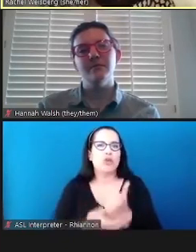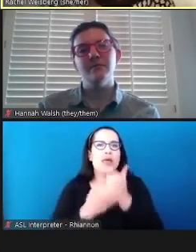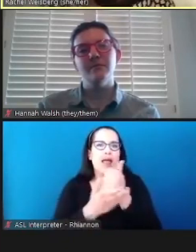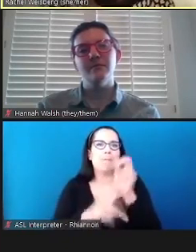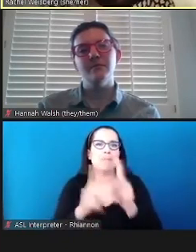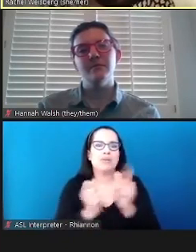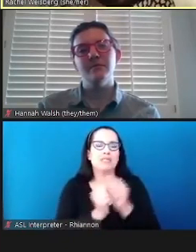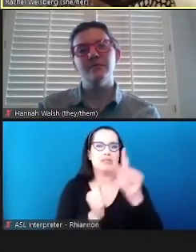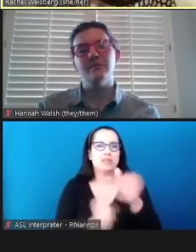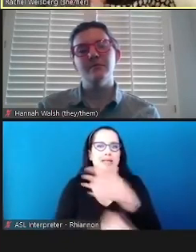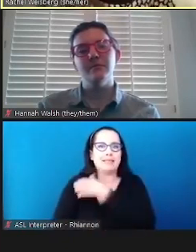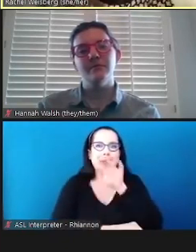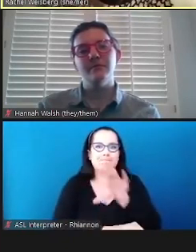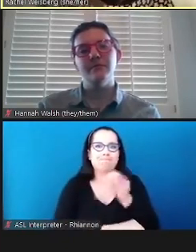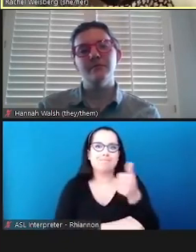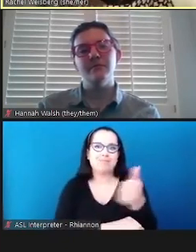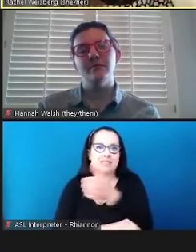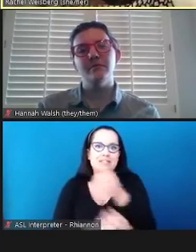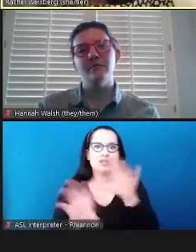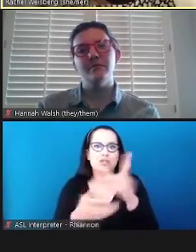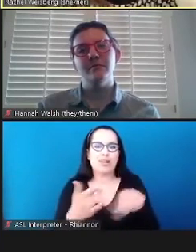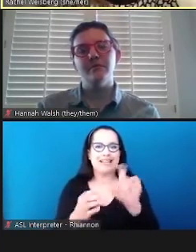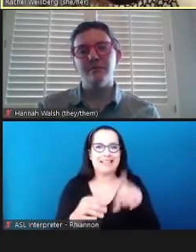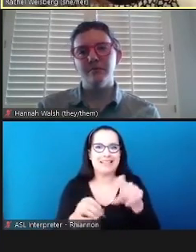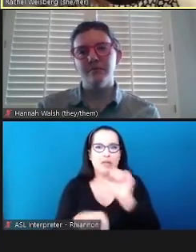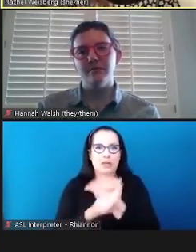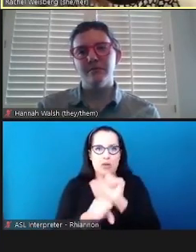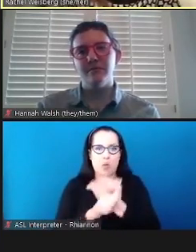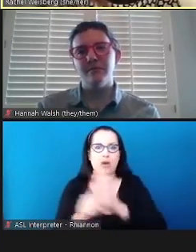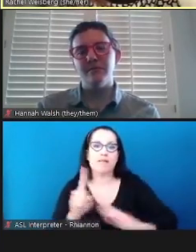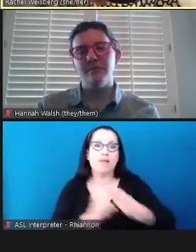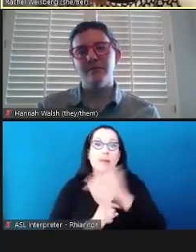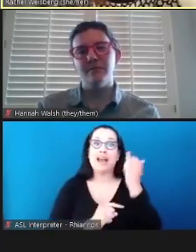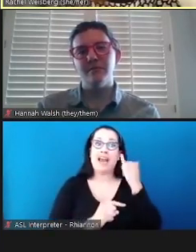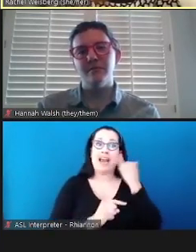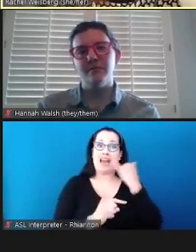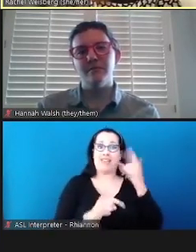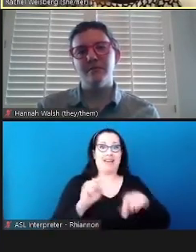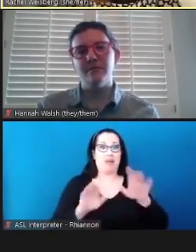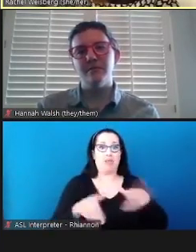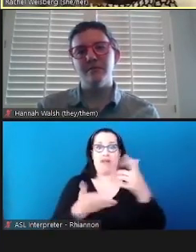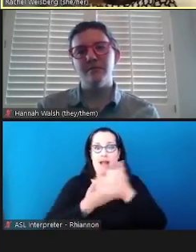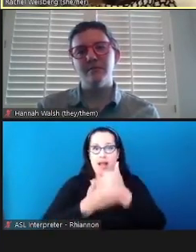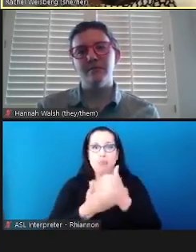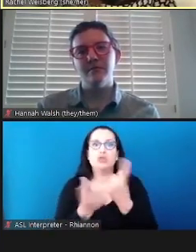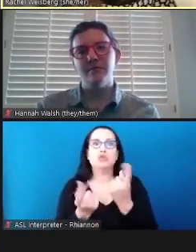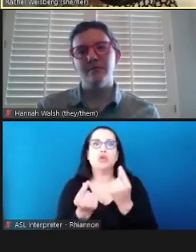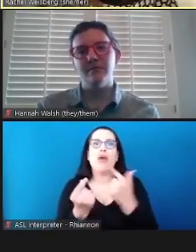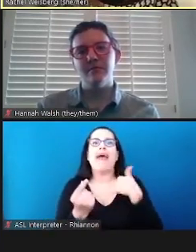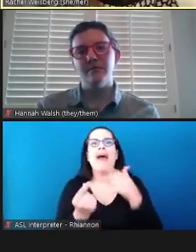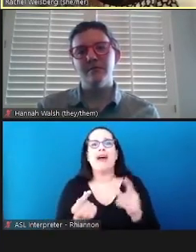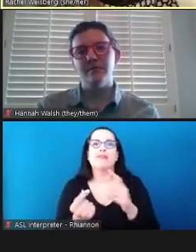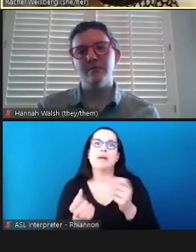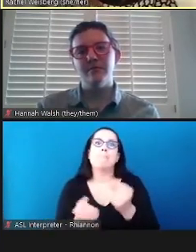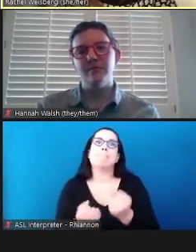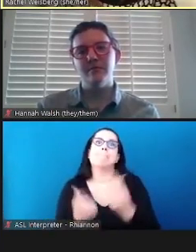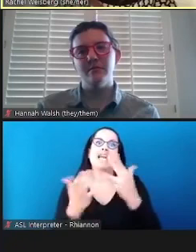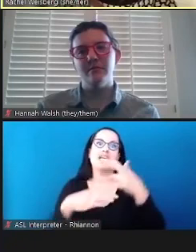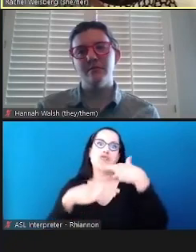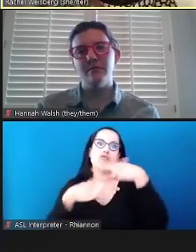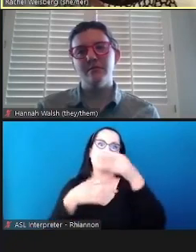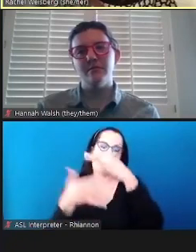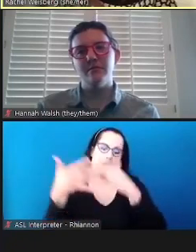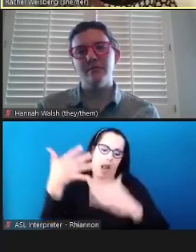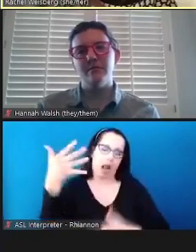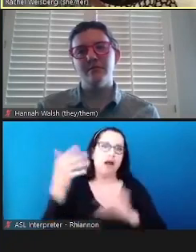the workplace. And of course, if we're not able to provide assistance, we also have a large group of referrals that we